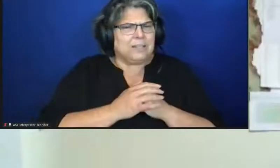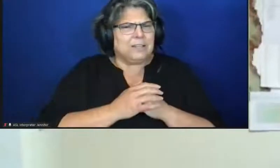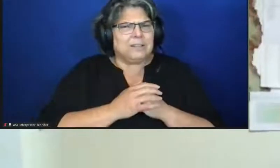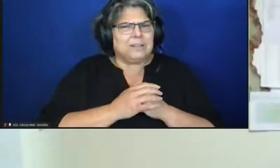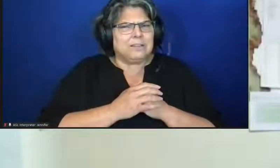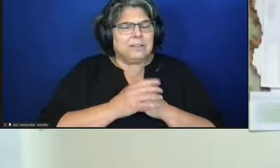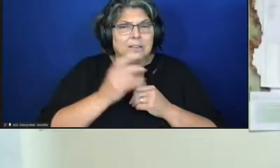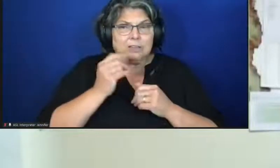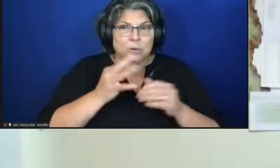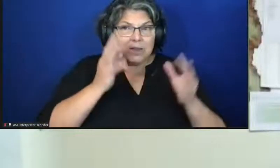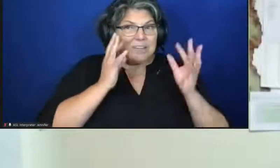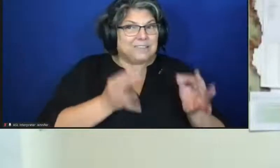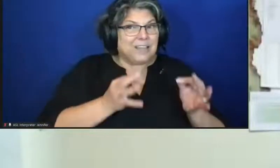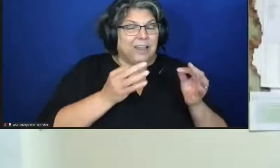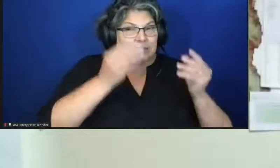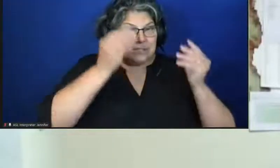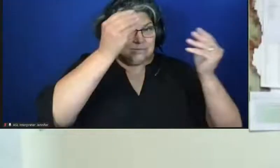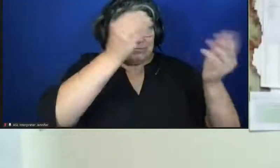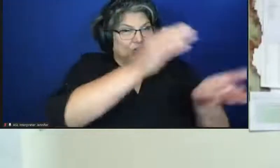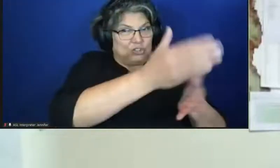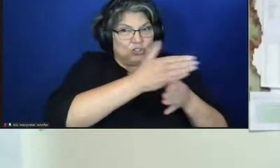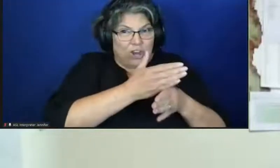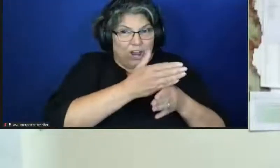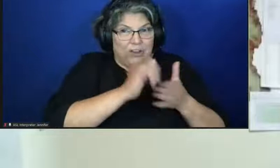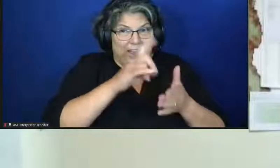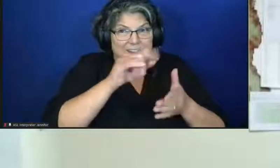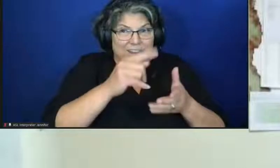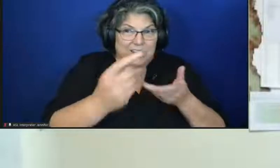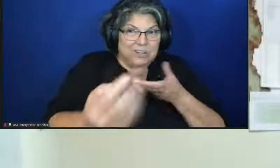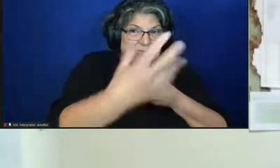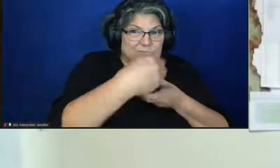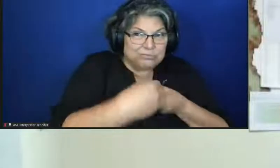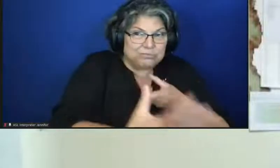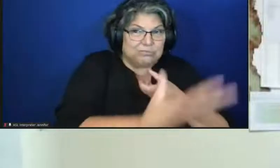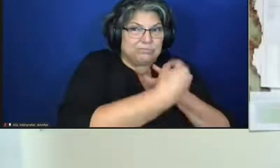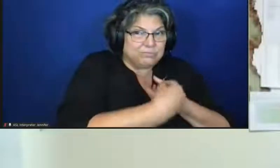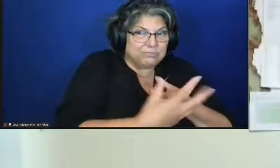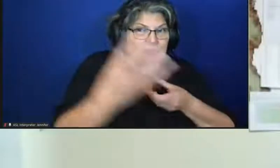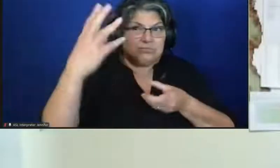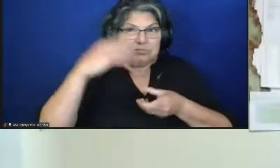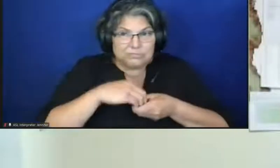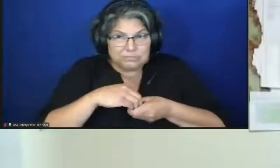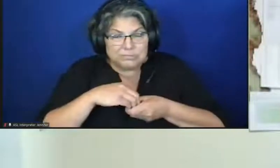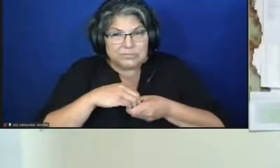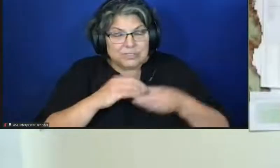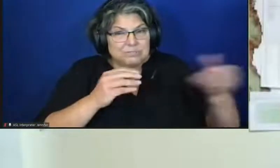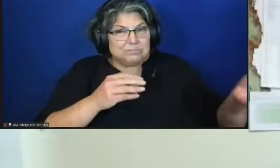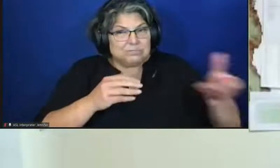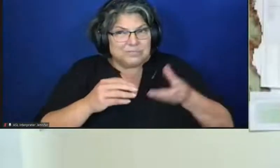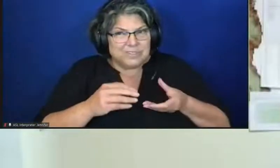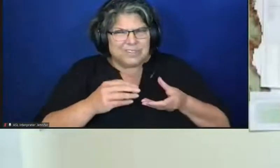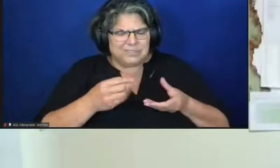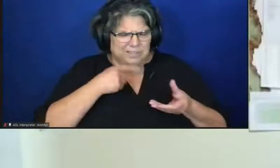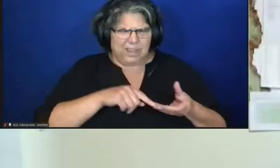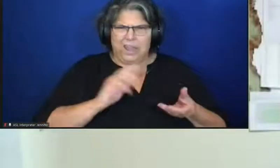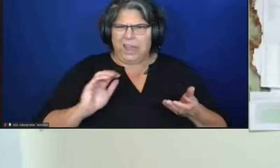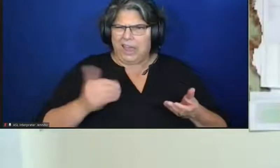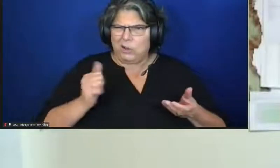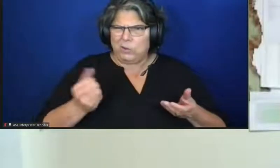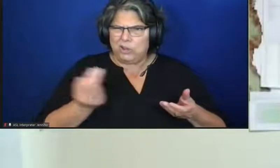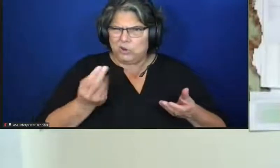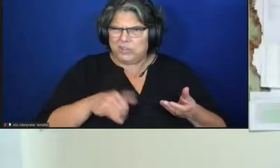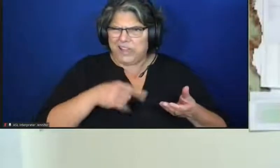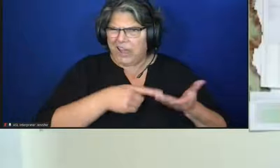to make those data sets combined, they want to be able to say, well, how can we use this? What